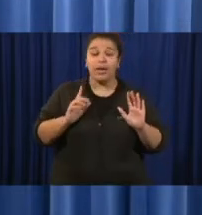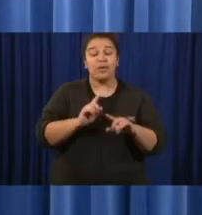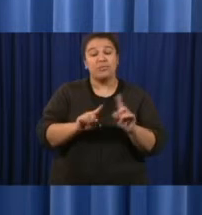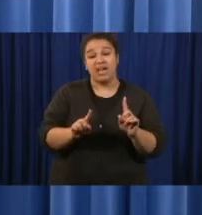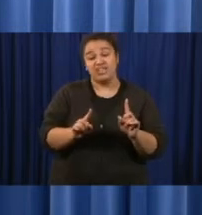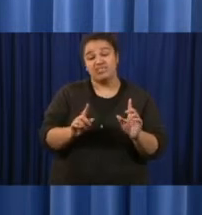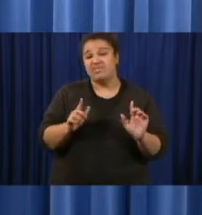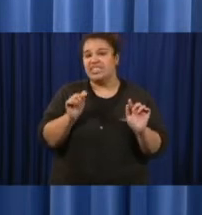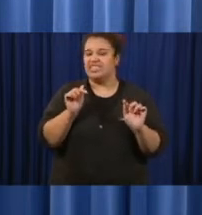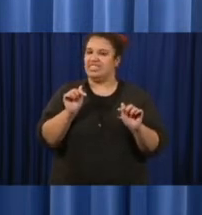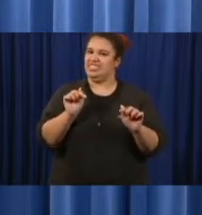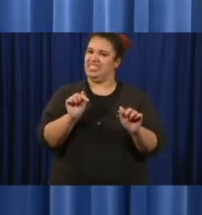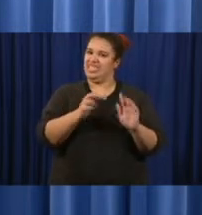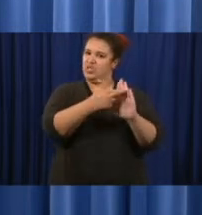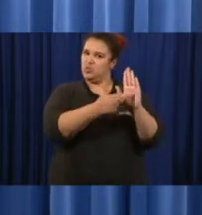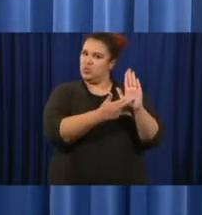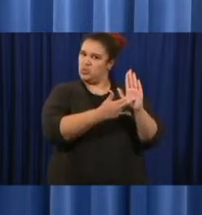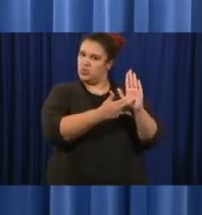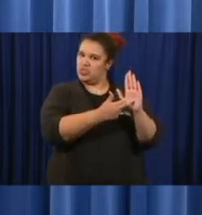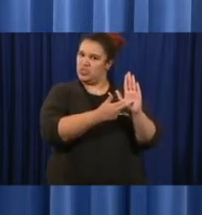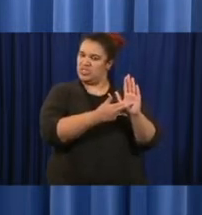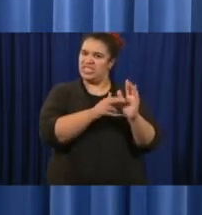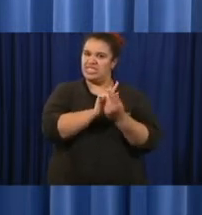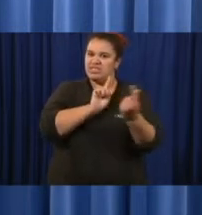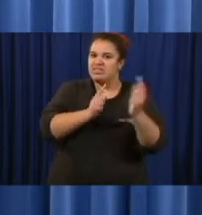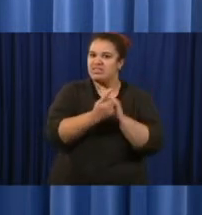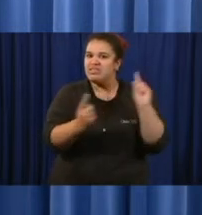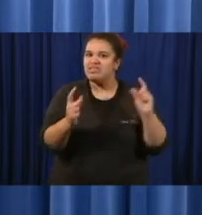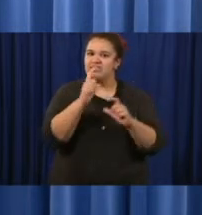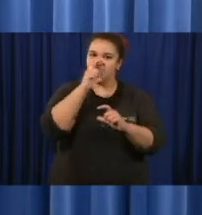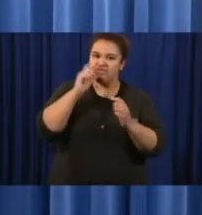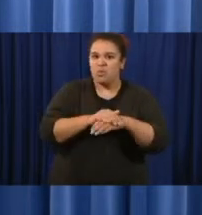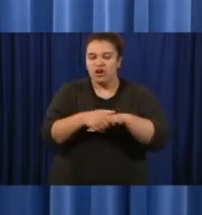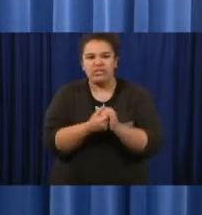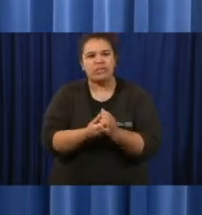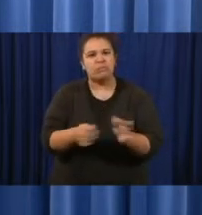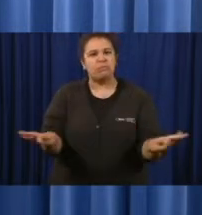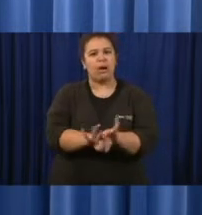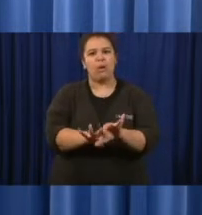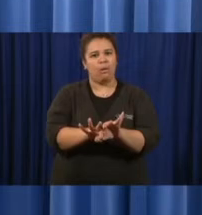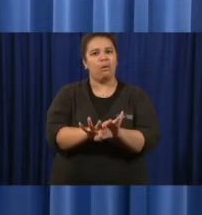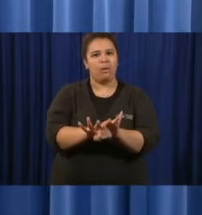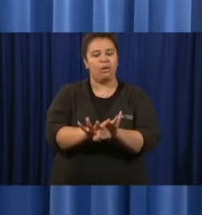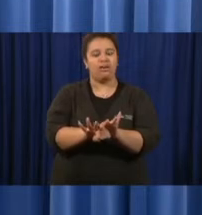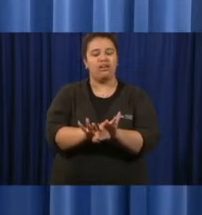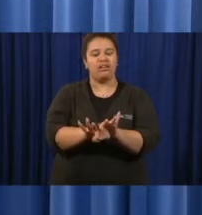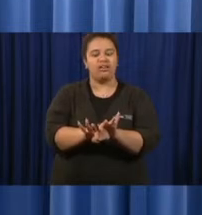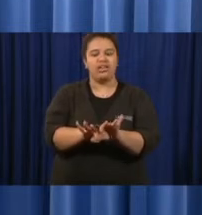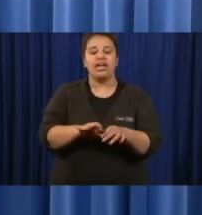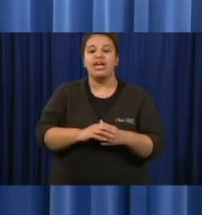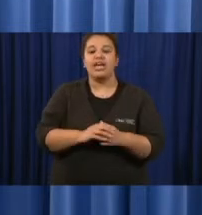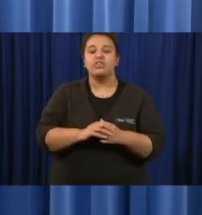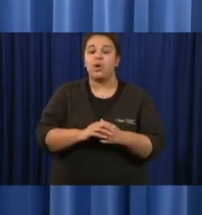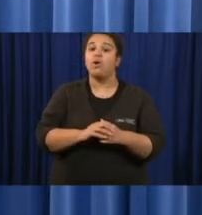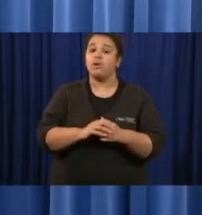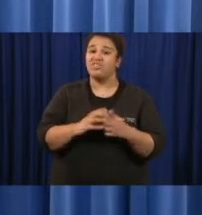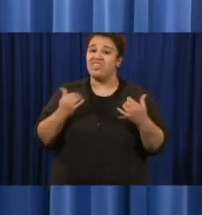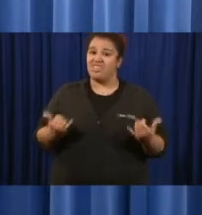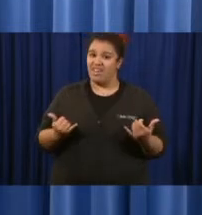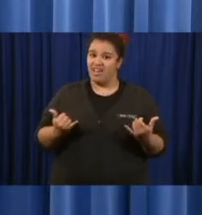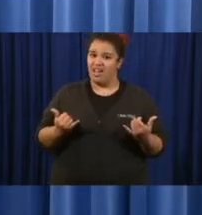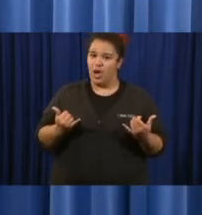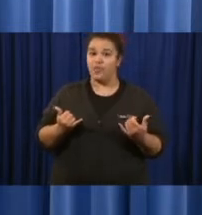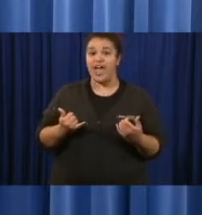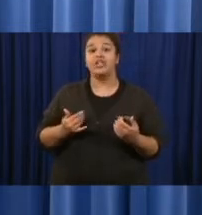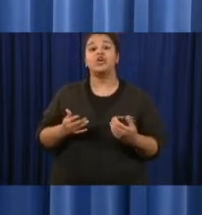very important that we get this right, that we're going to increase the normal enforcement.